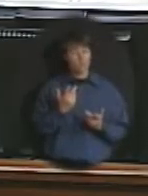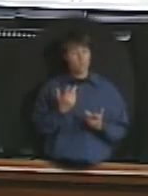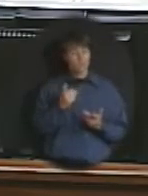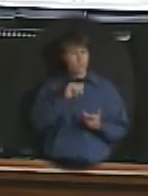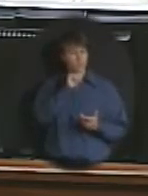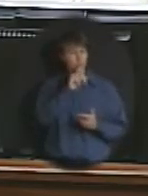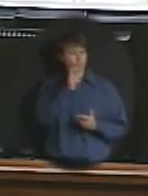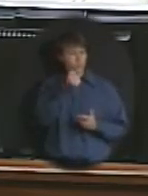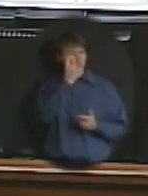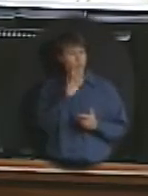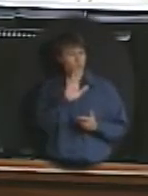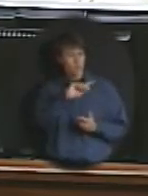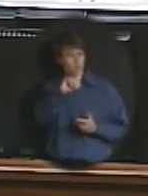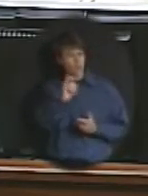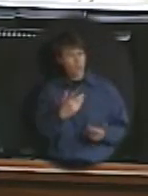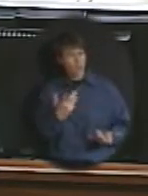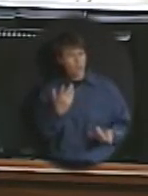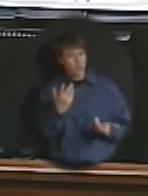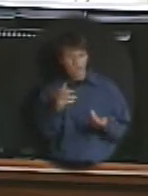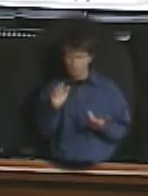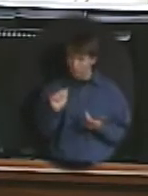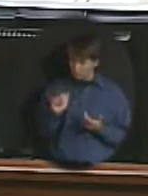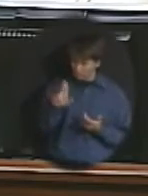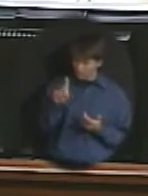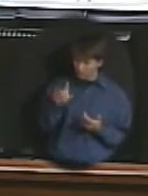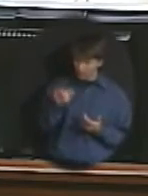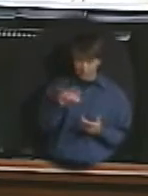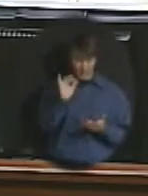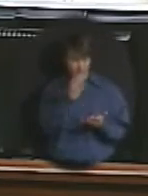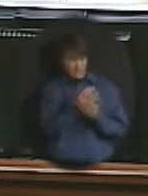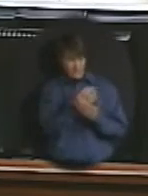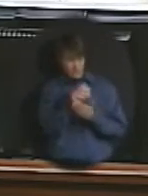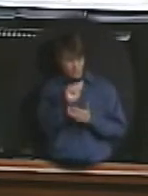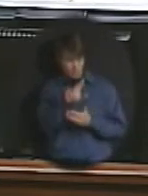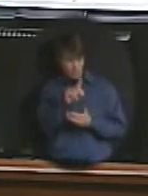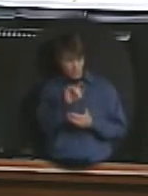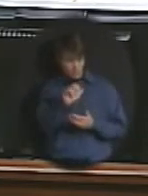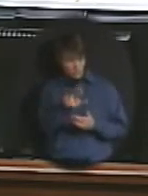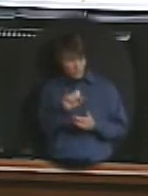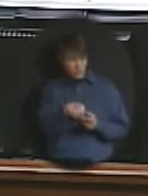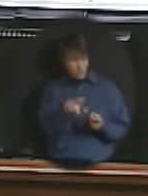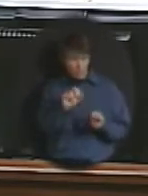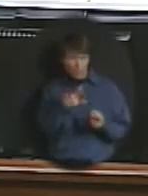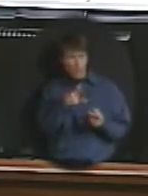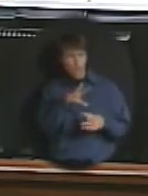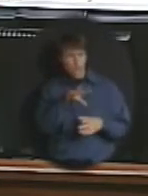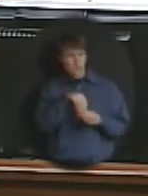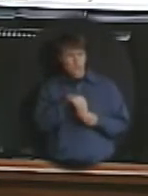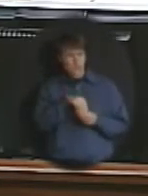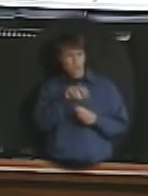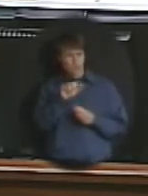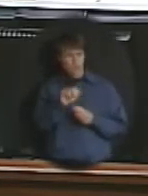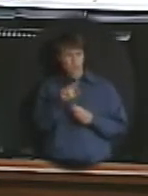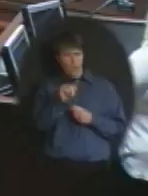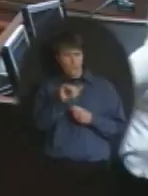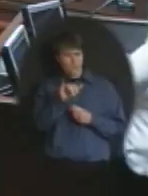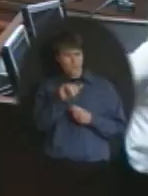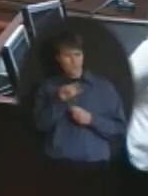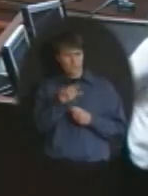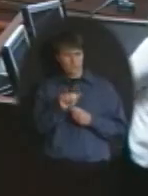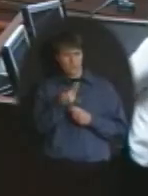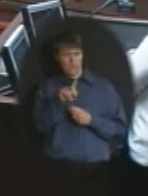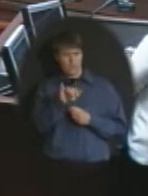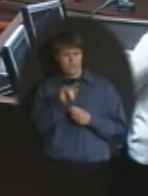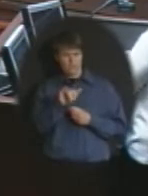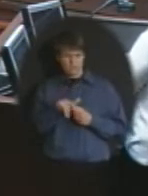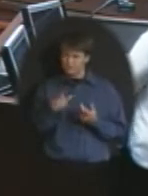I'm not sure I'm understanding the question. Like audit from like our financial auditors or? Not necessarily. Or internal auditing. Yeah, an internal auditing